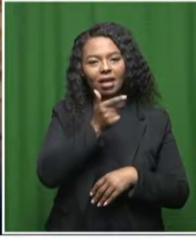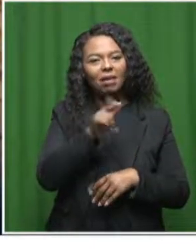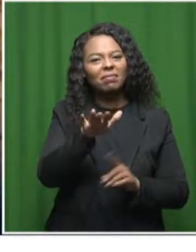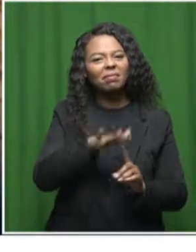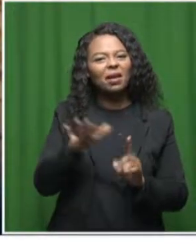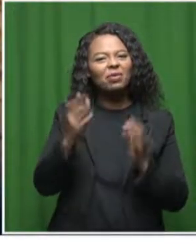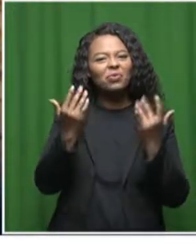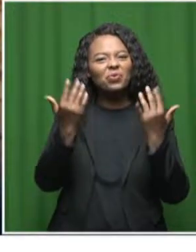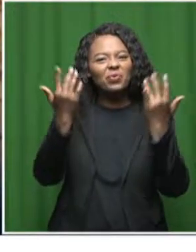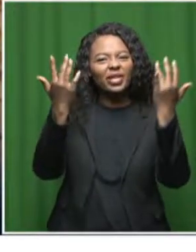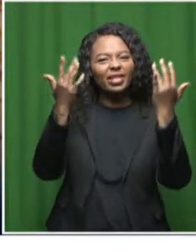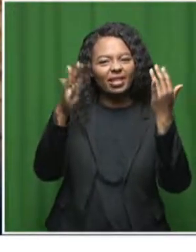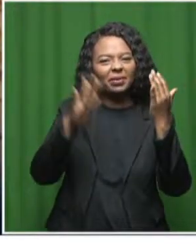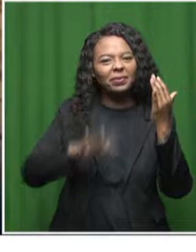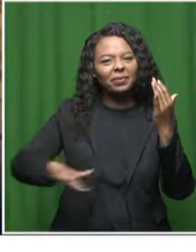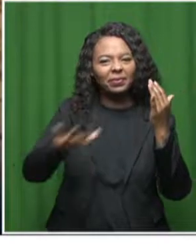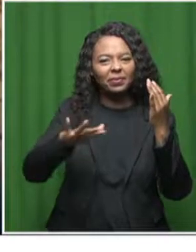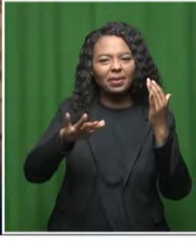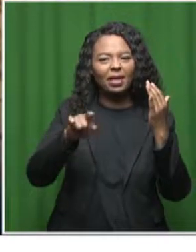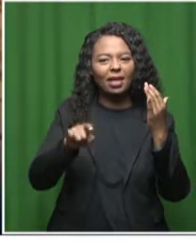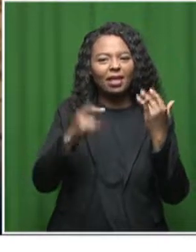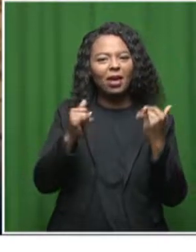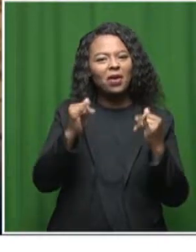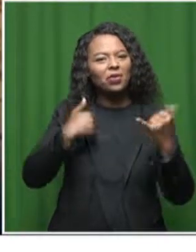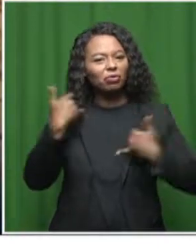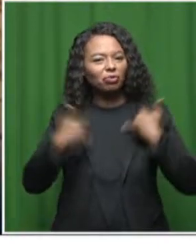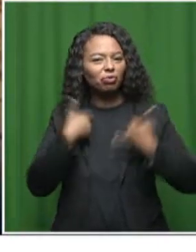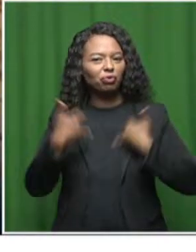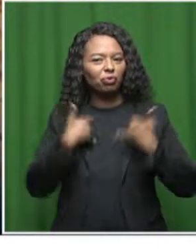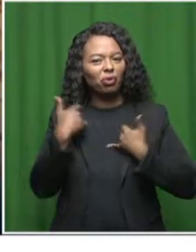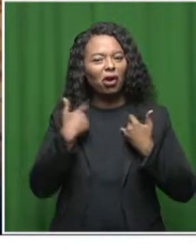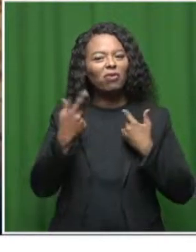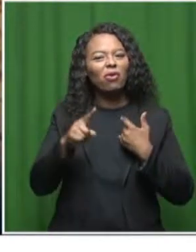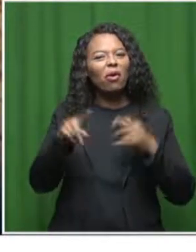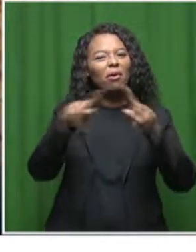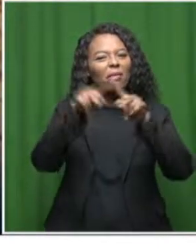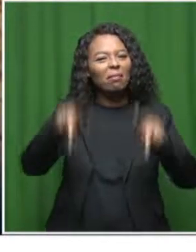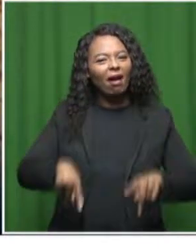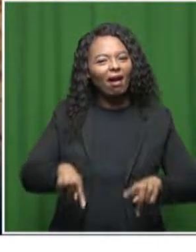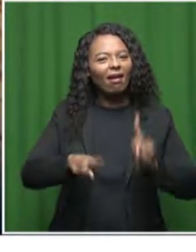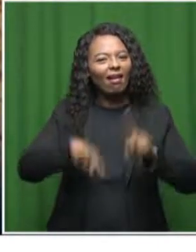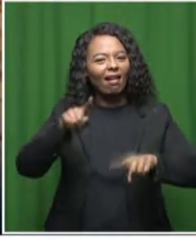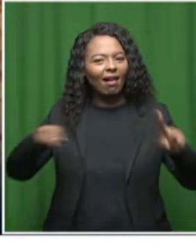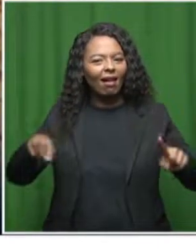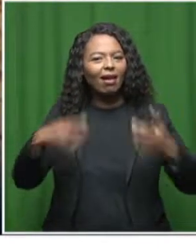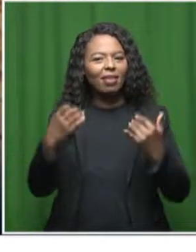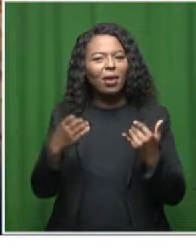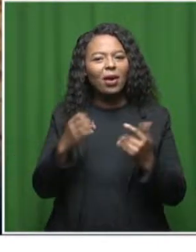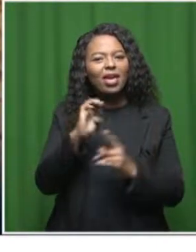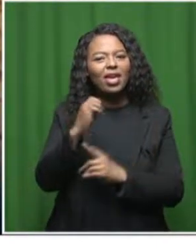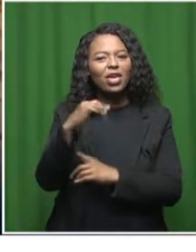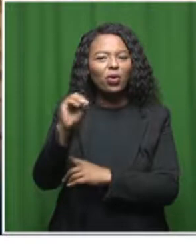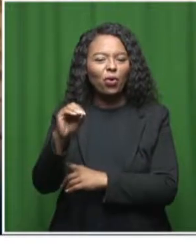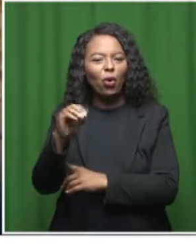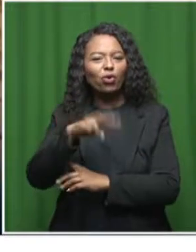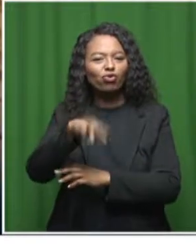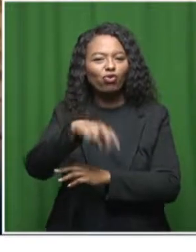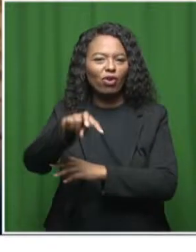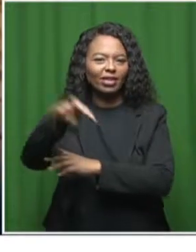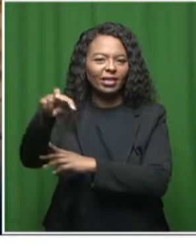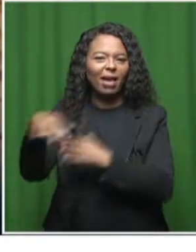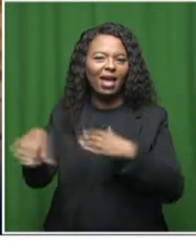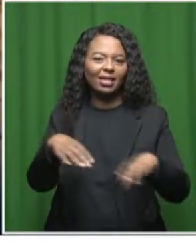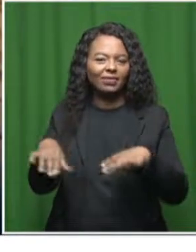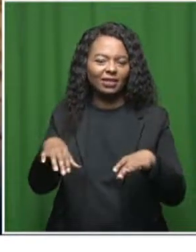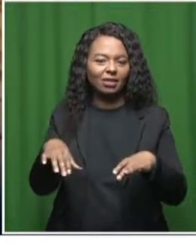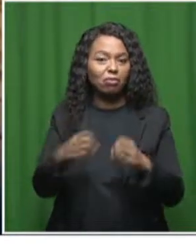announced a variety of fun and adventurous outdoor events. Some of the thrilling ecotourism activities patrons can